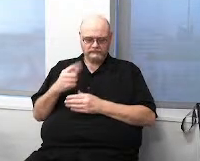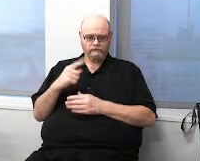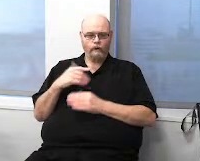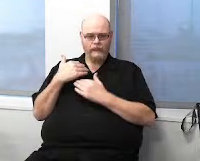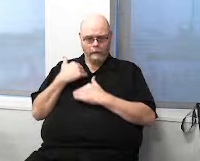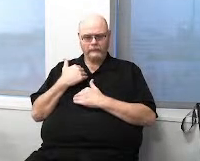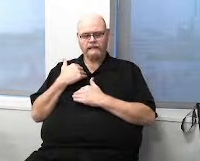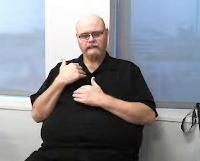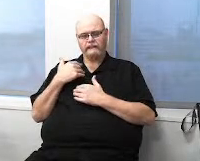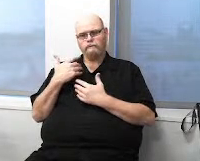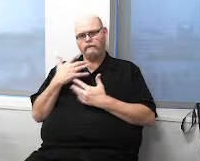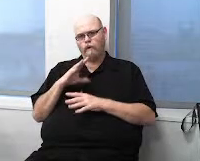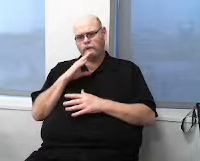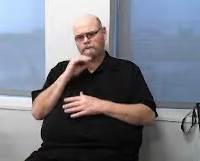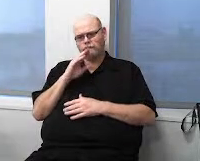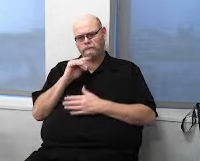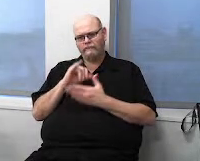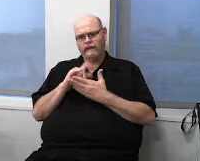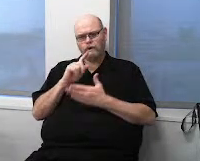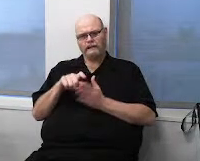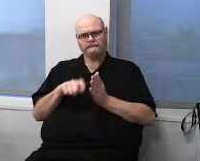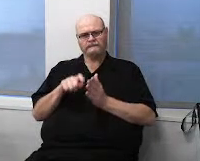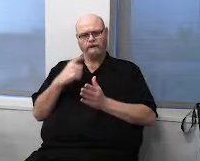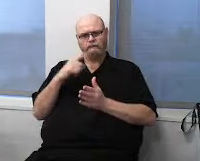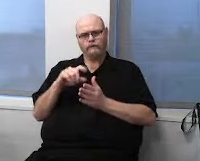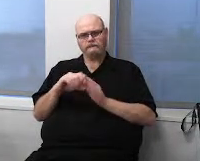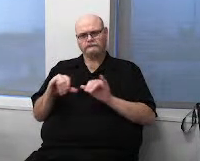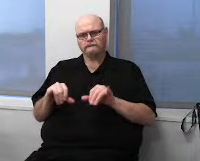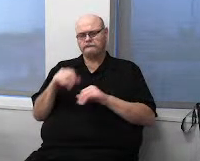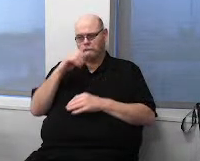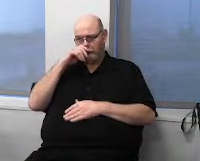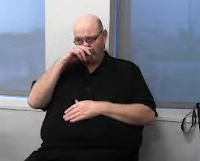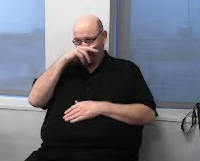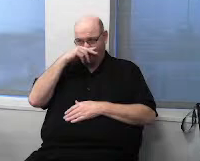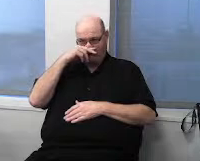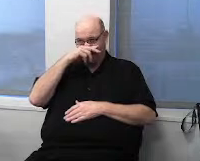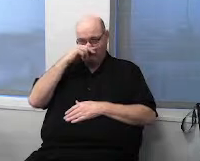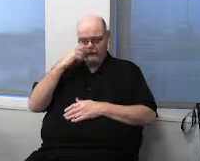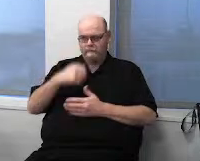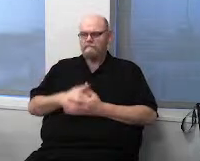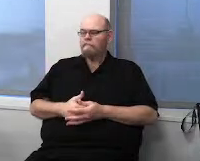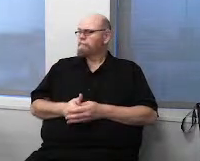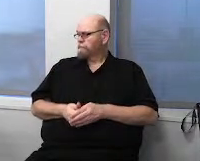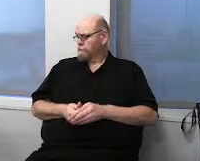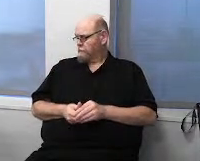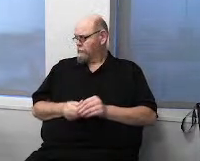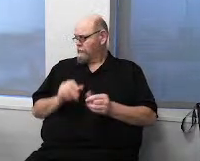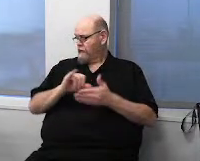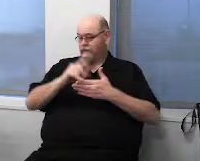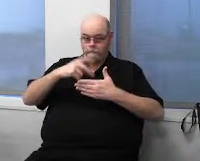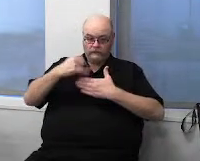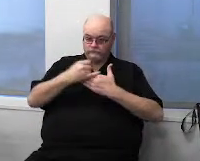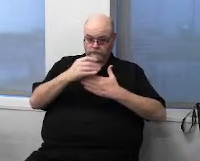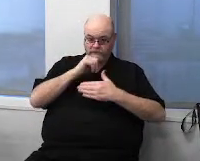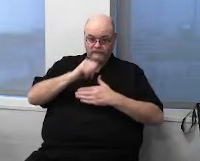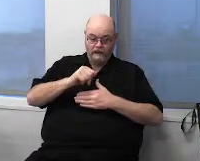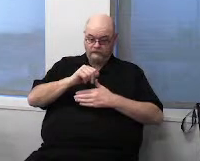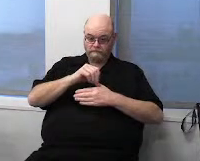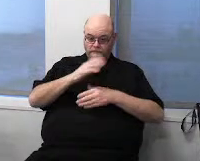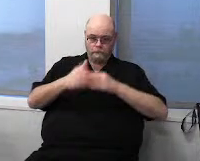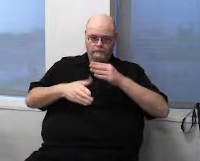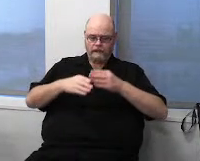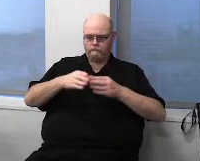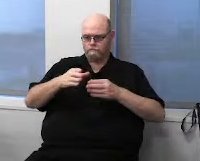it supports reliability efforts that we have been discussing that are necessary for the system. And that project would not have been completed at any